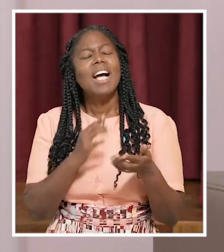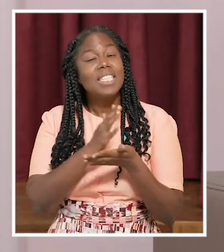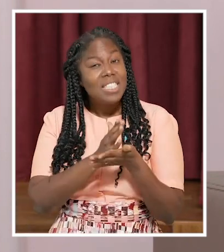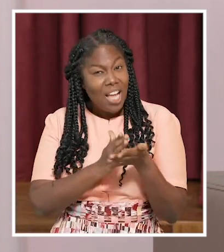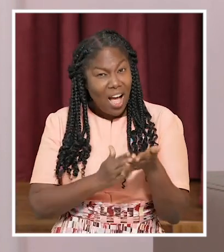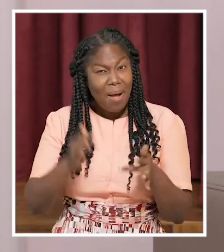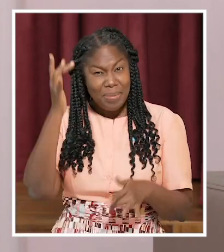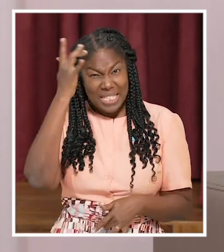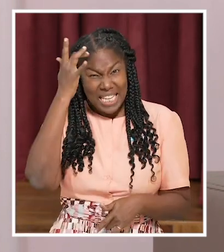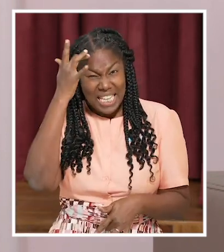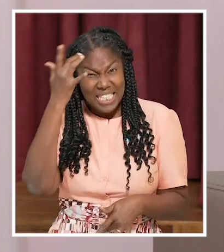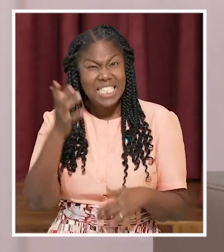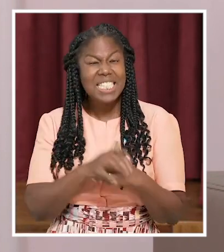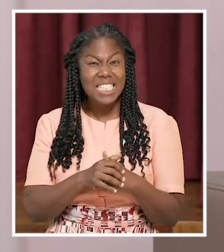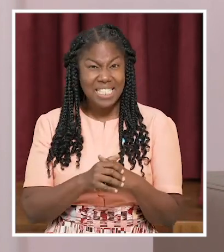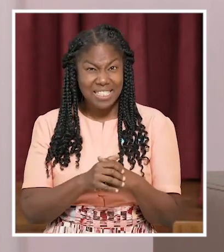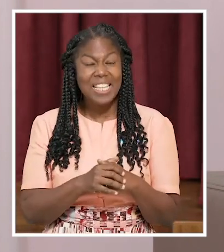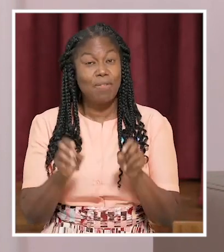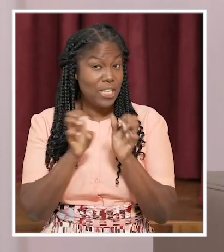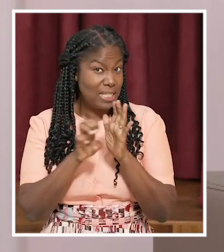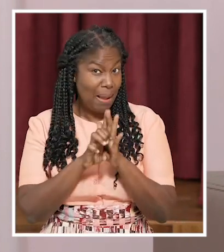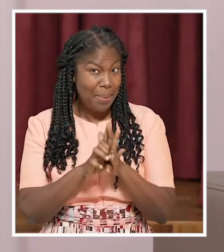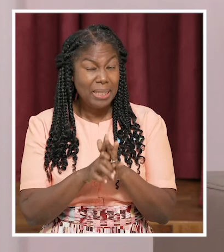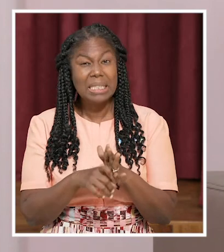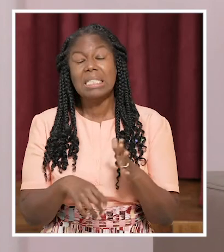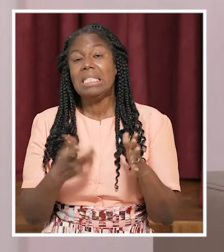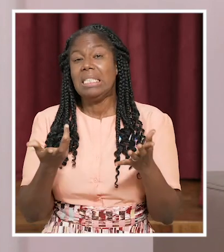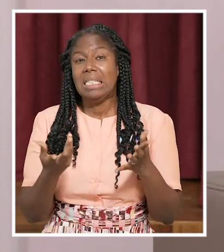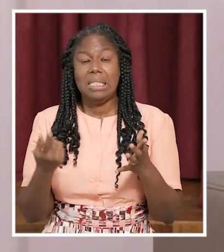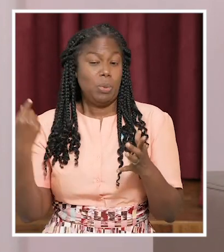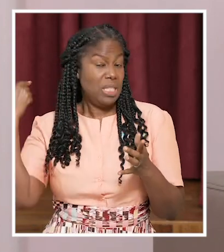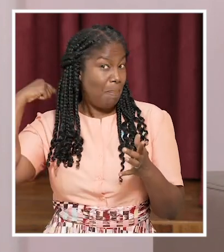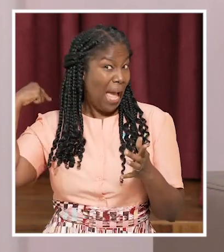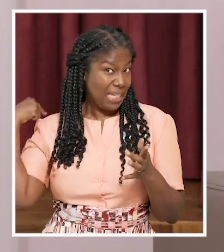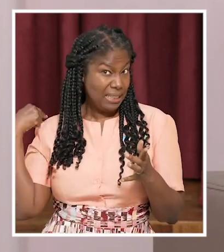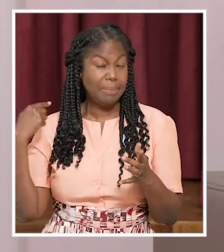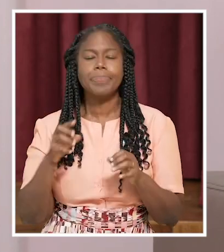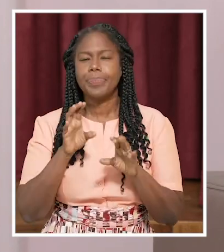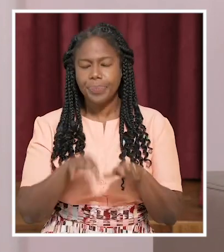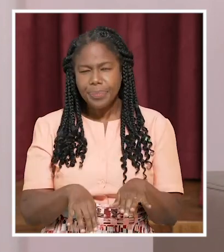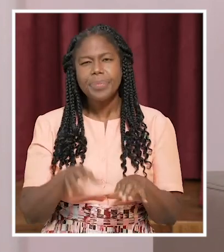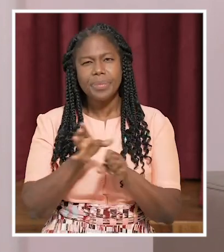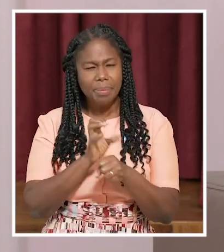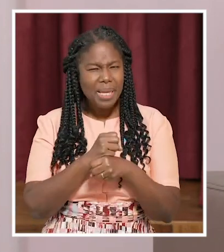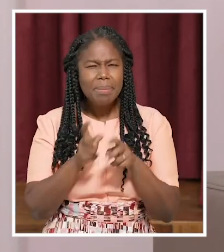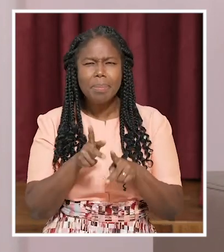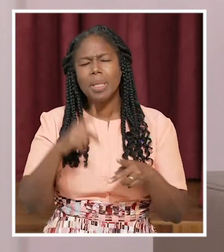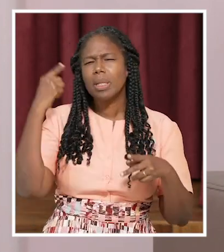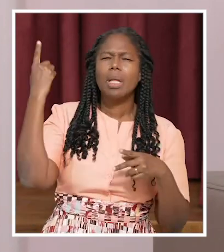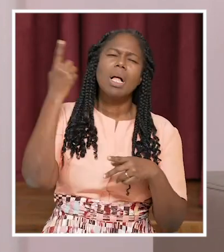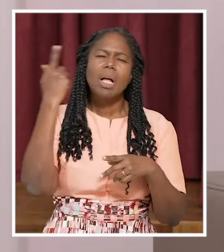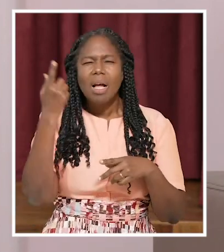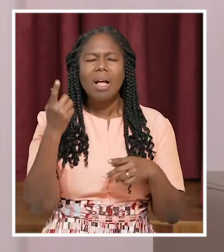meningitis. There are conditions that can cause people to start to have, to become confused, to become disoriented, to speak